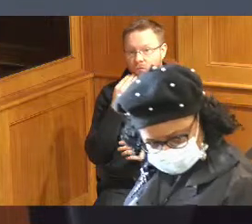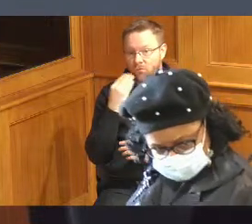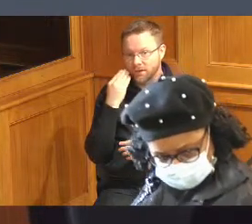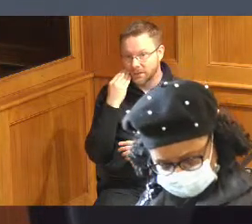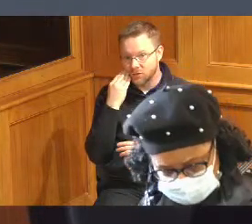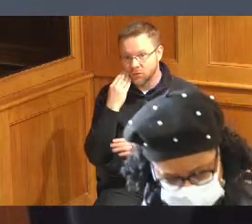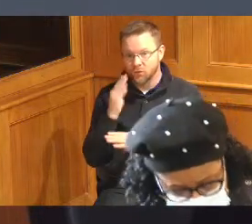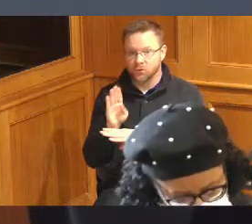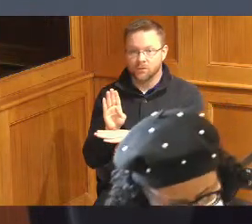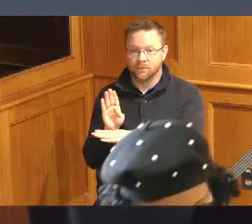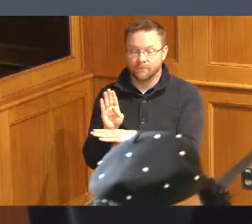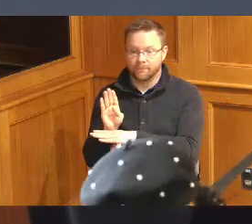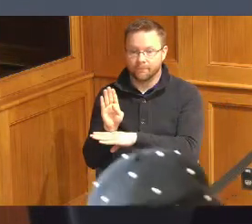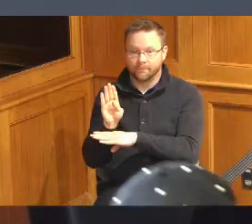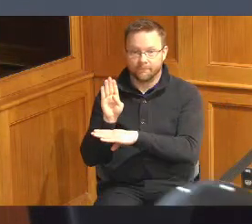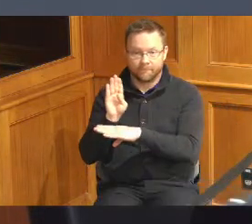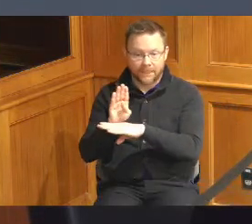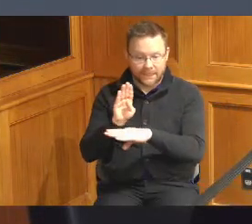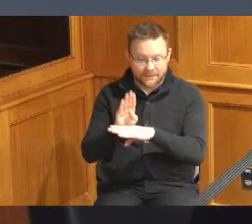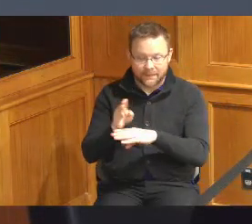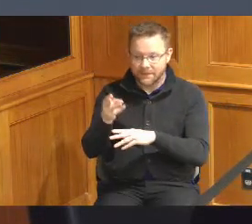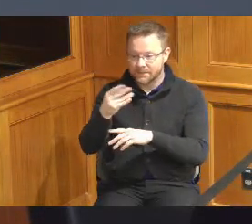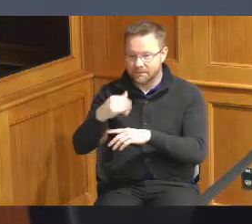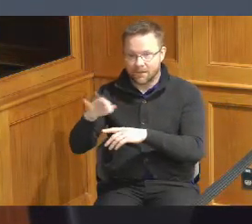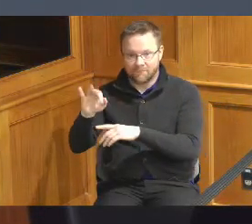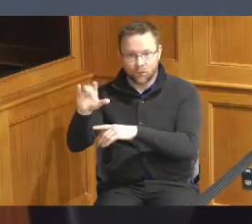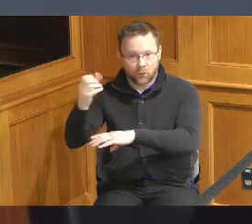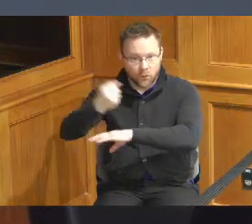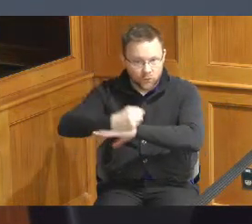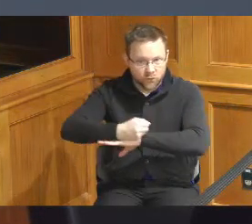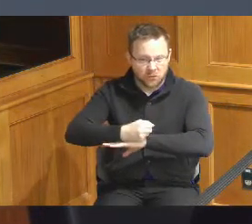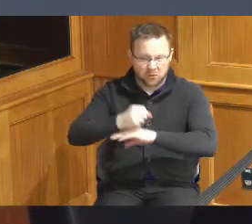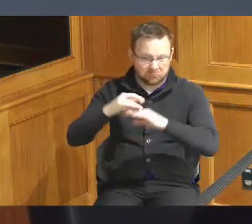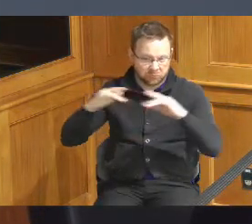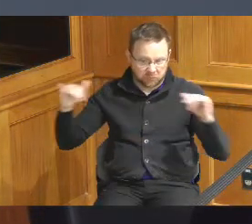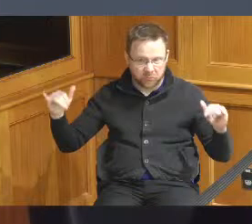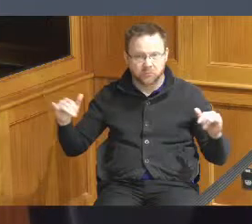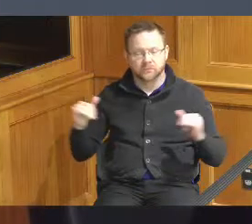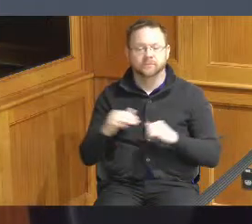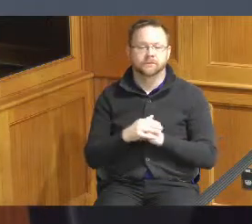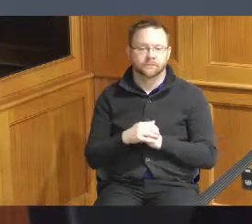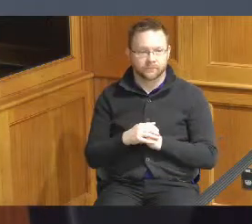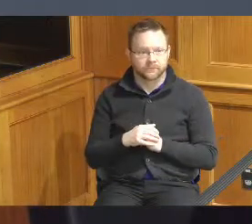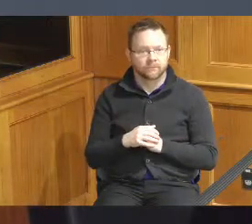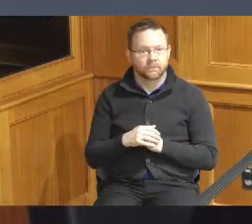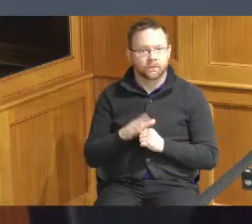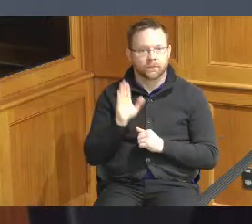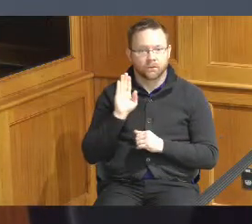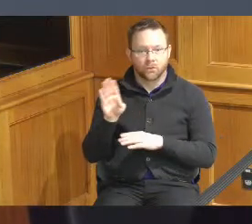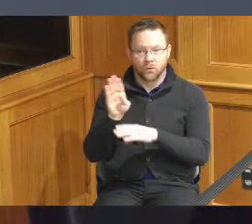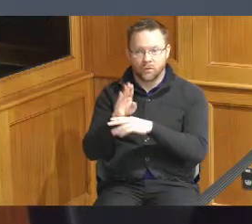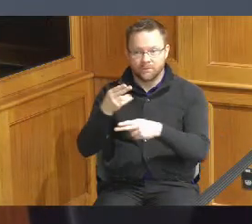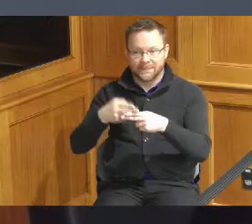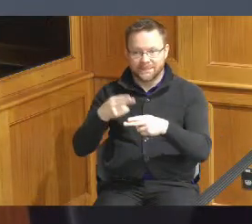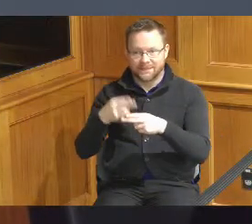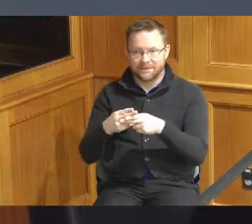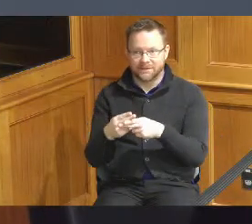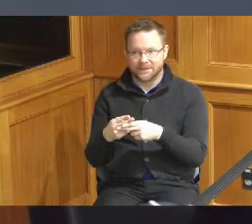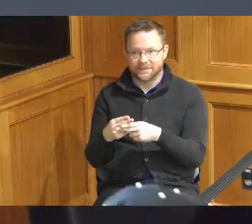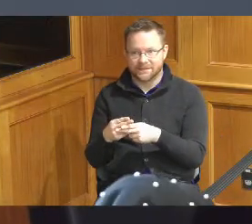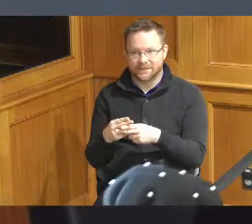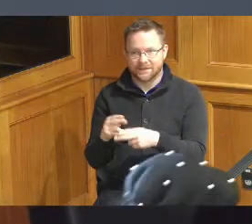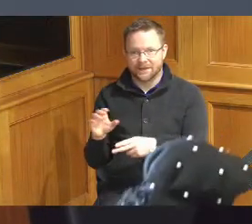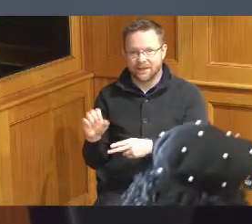land foreclosures, and more. Her license is held by Owner Land Realty. Her business name is